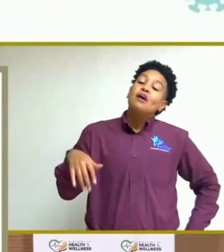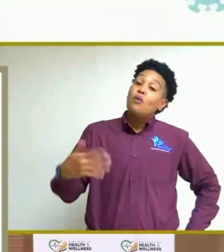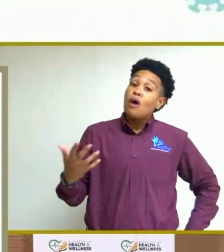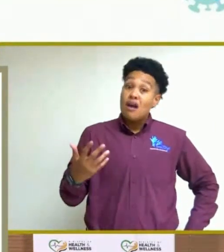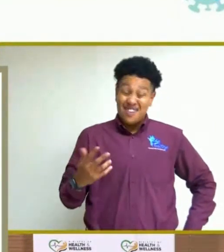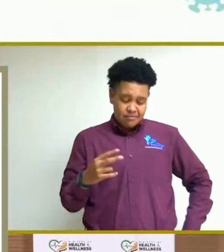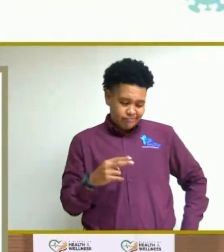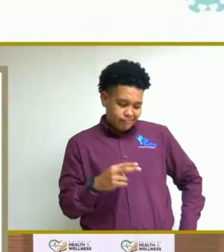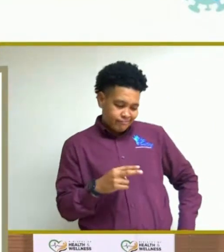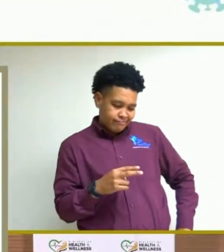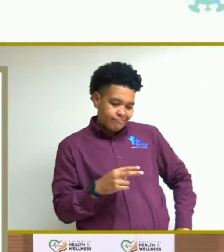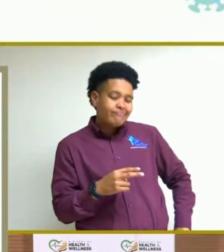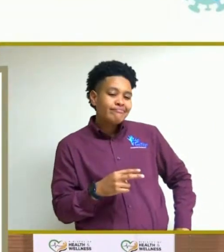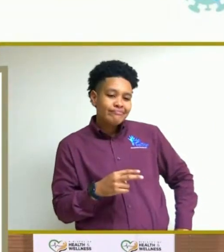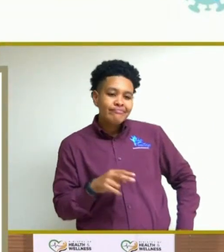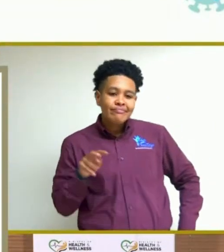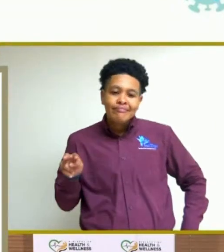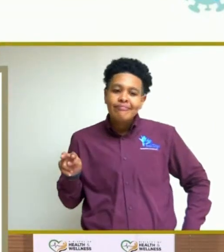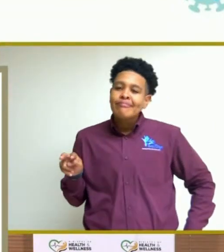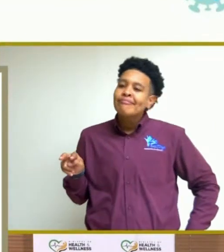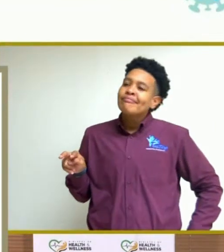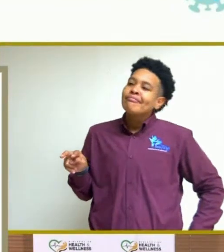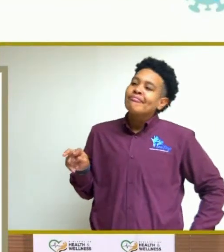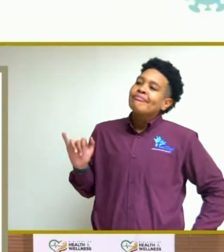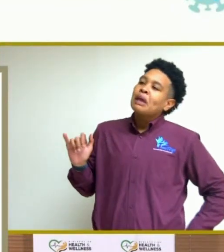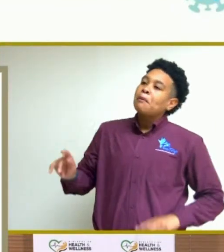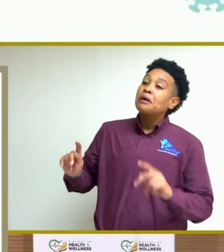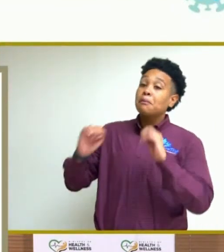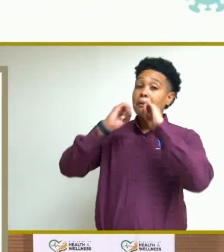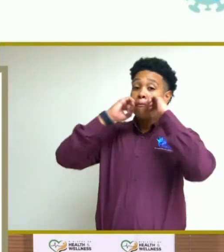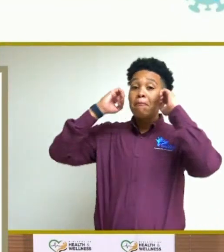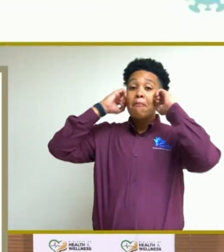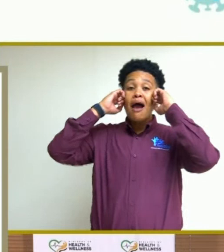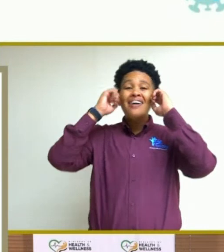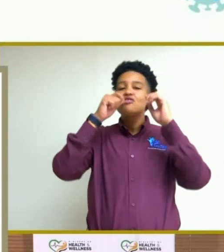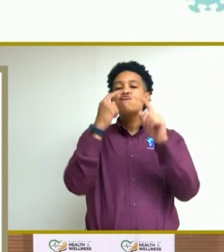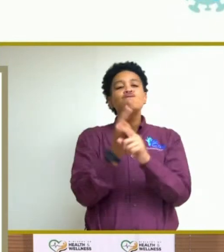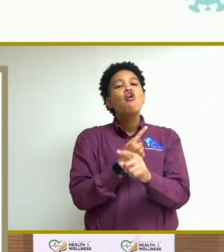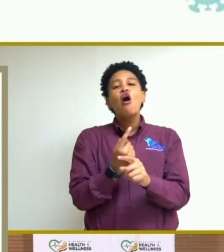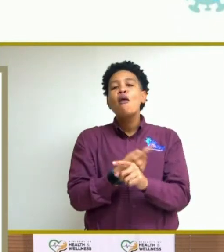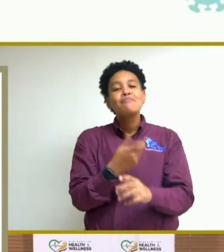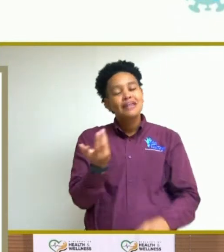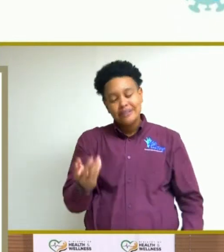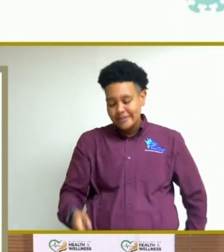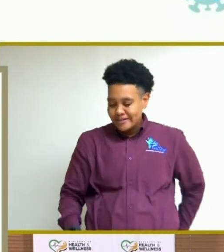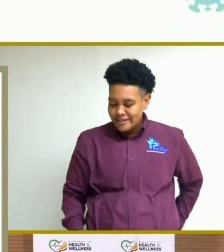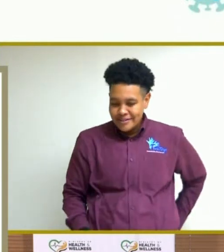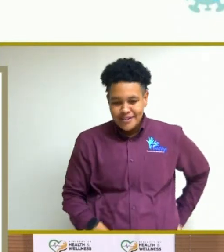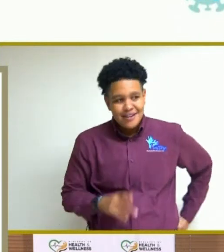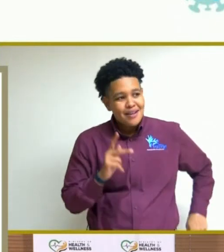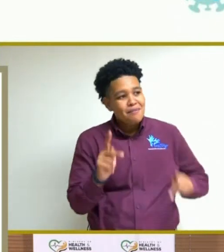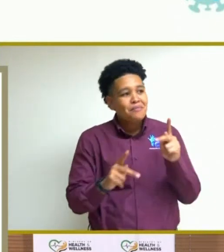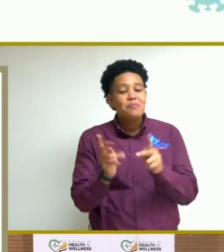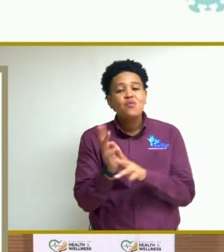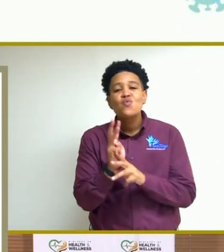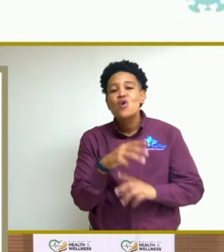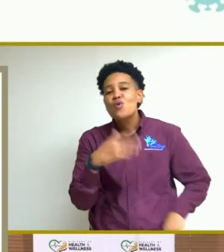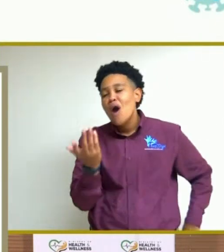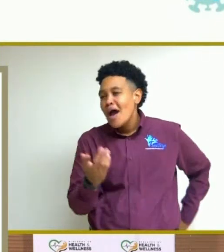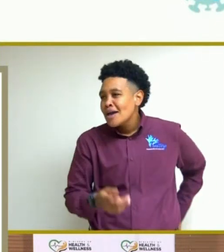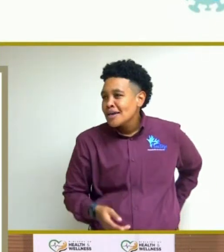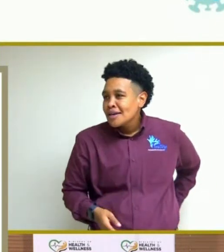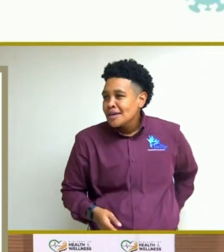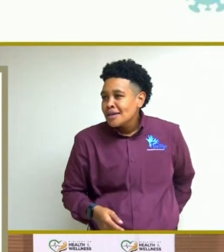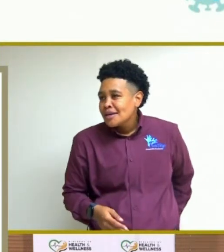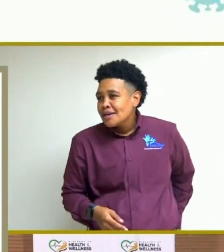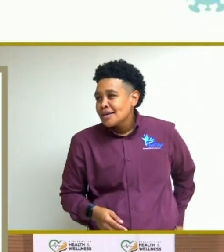persons are not wearing masks properly. So many persons are wearing masks, but they're wearing it on their chins and their